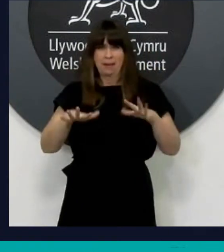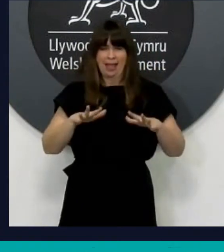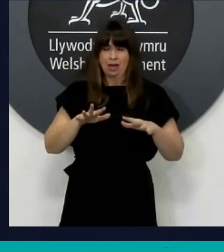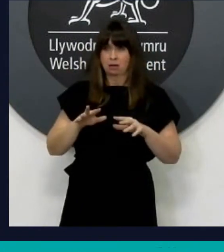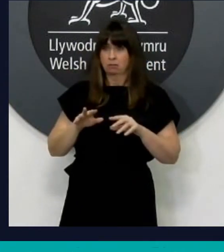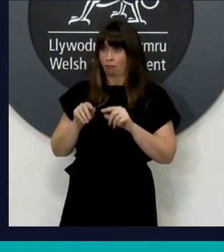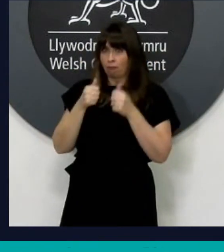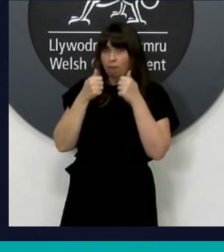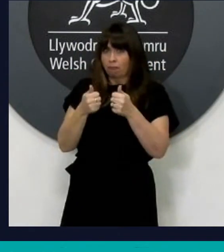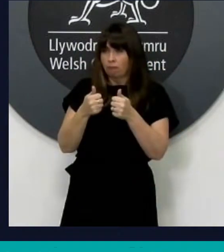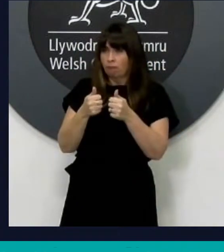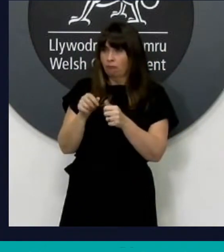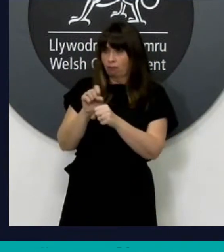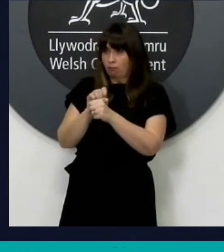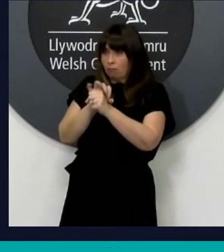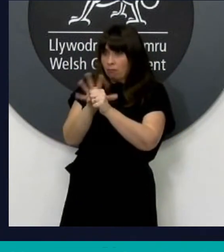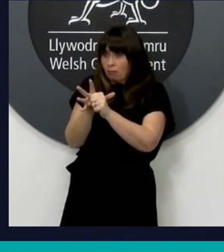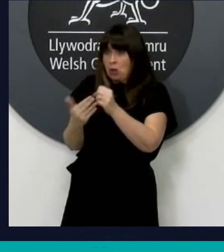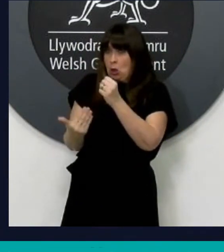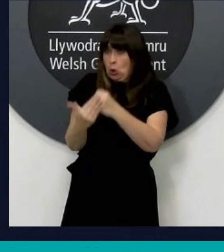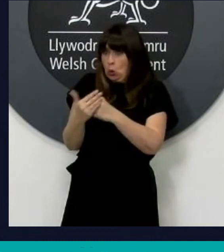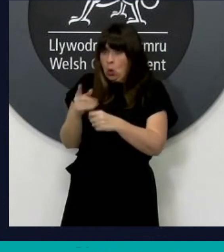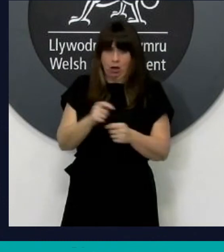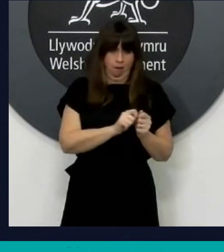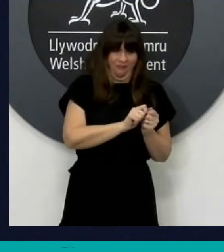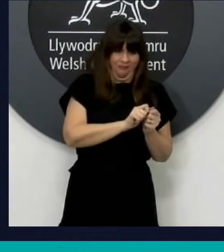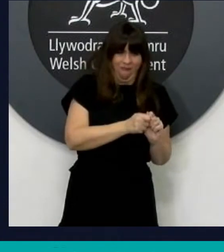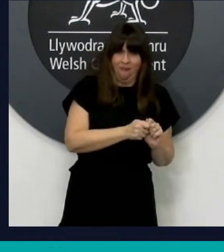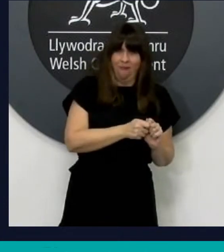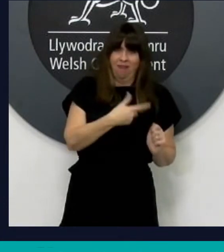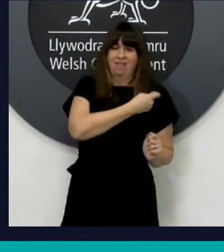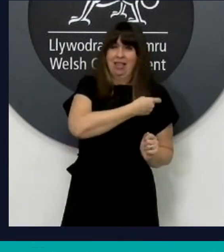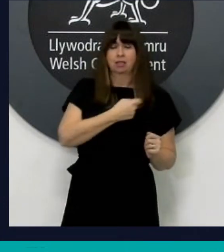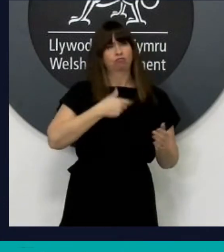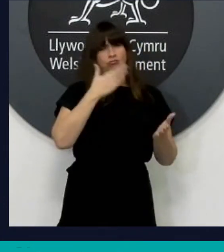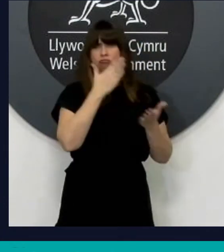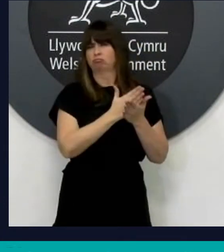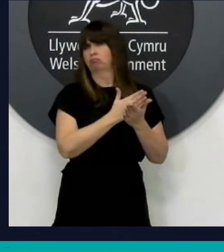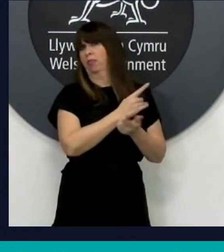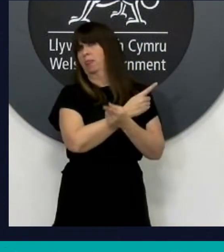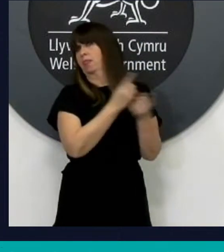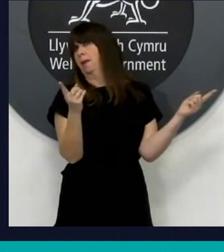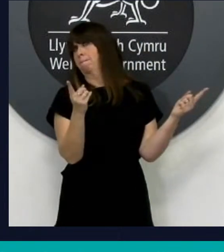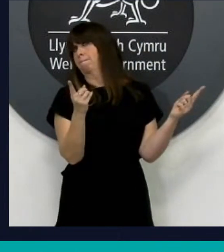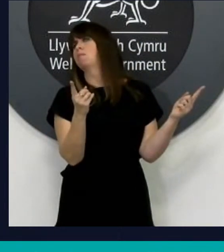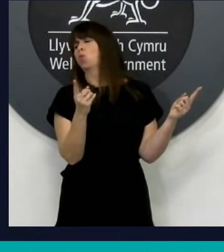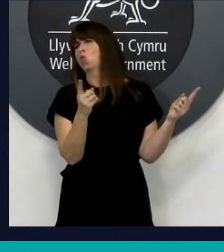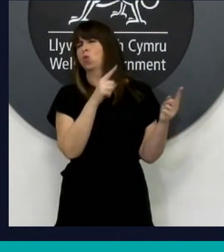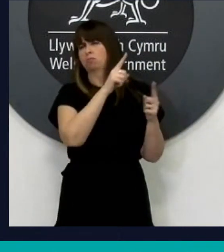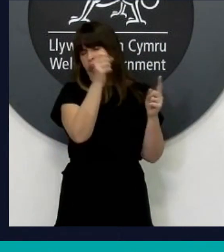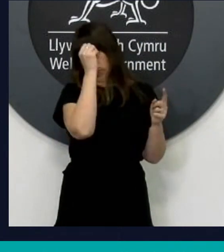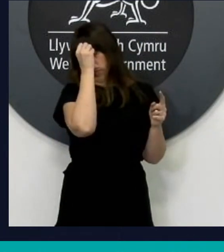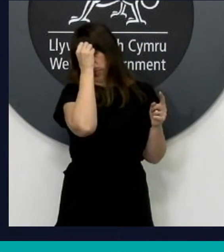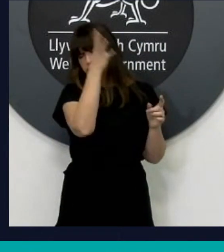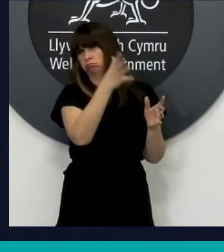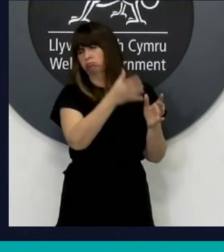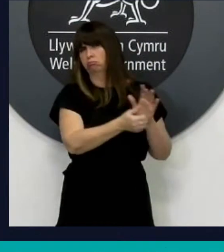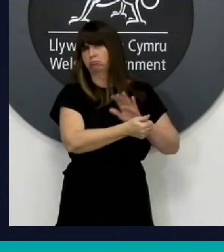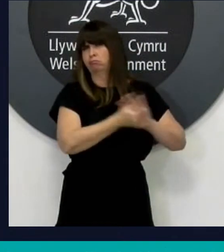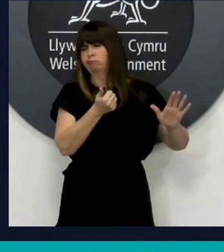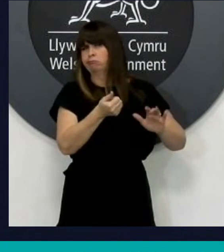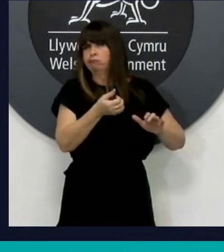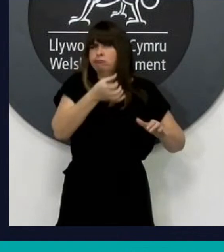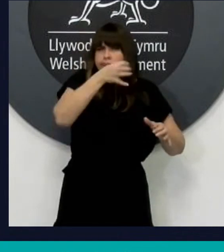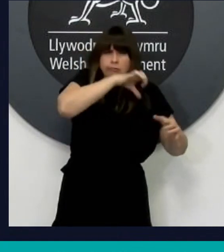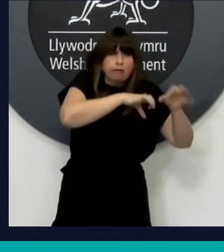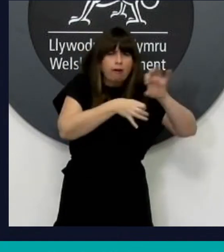to do a great deal so far. And we really do trust that that scientific apparatus, if you like,